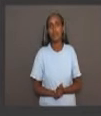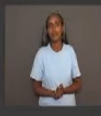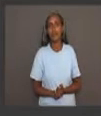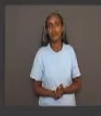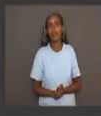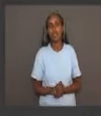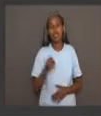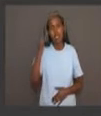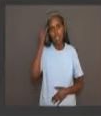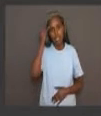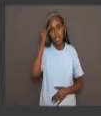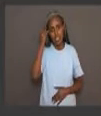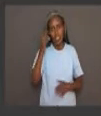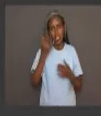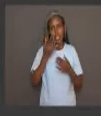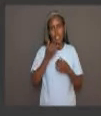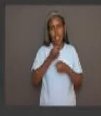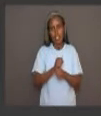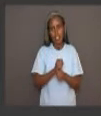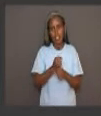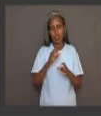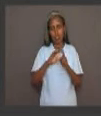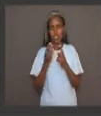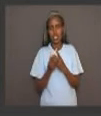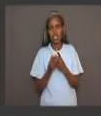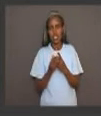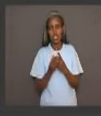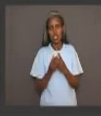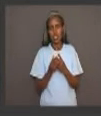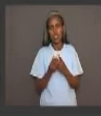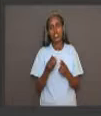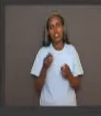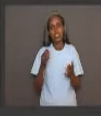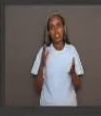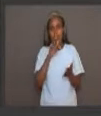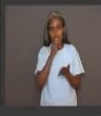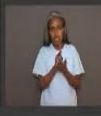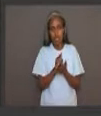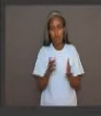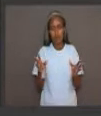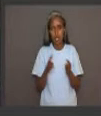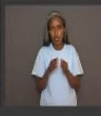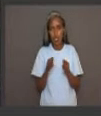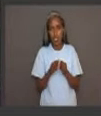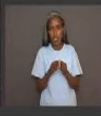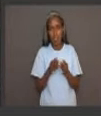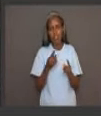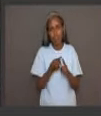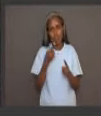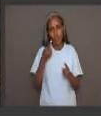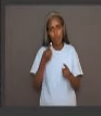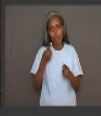In an ideal situation, data would be collected from an